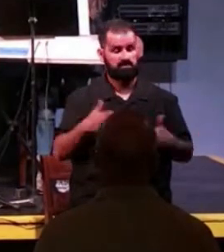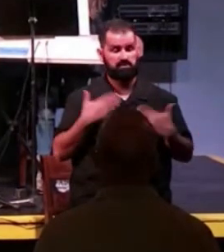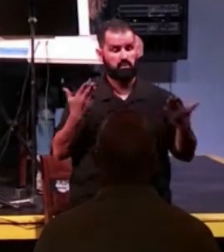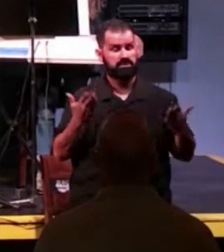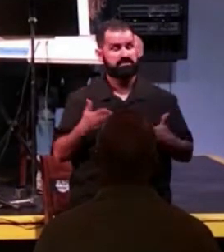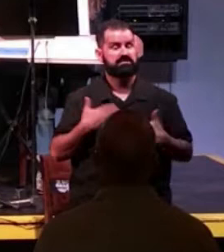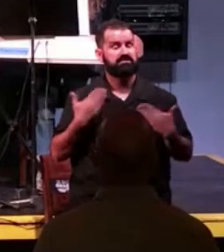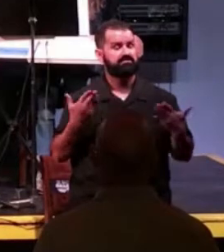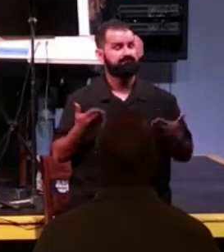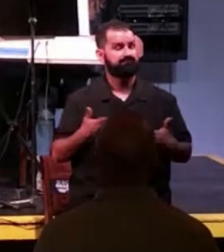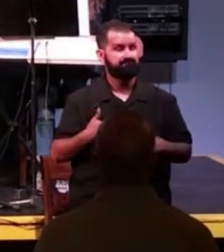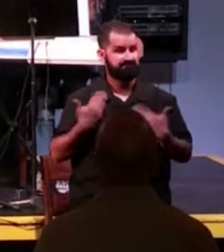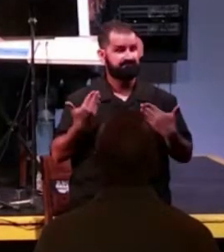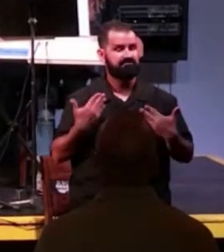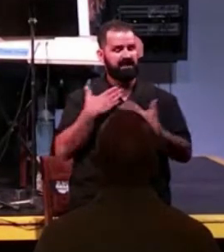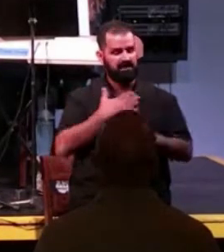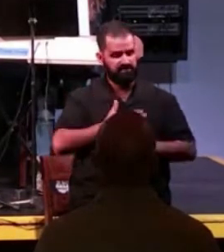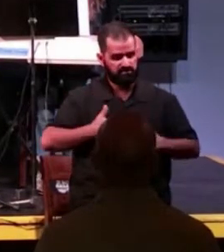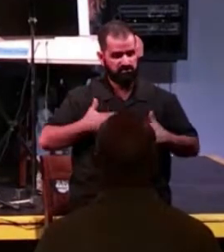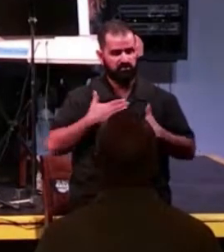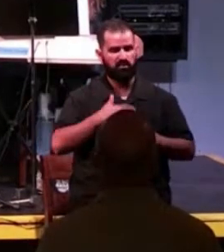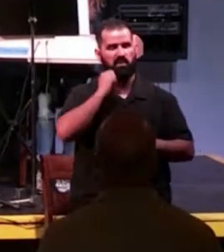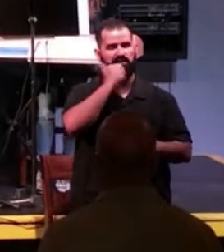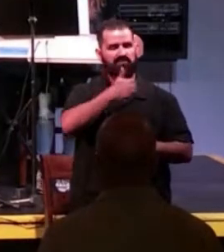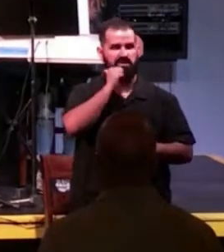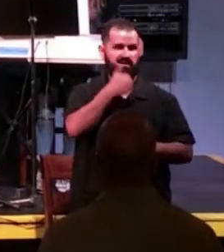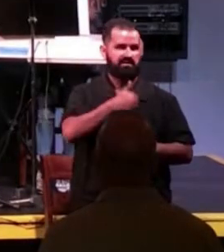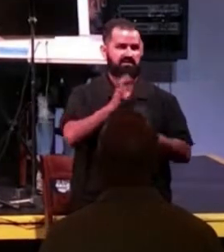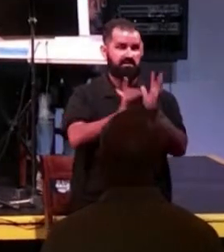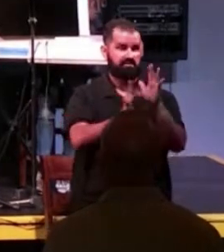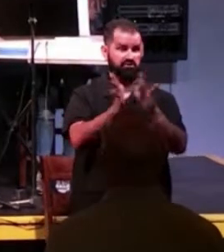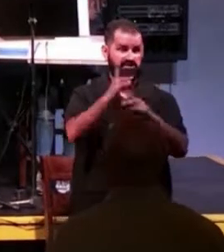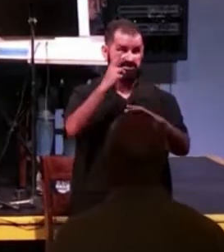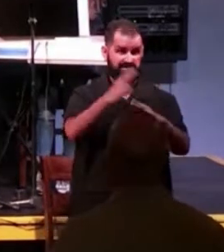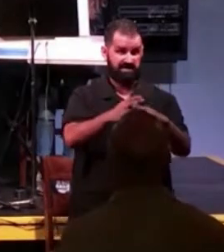Rejoice and be glad in Jesus' name.